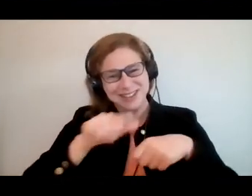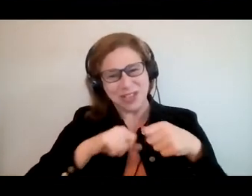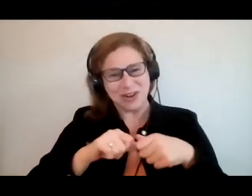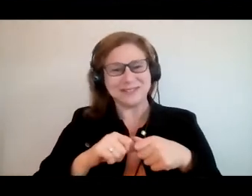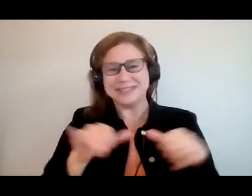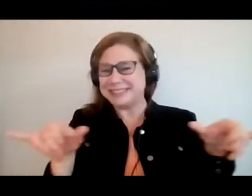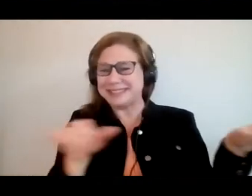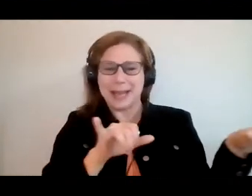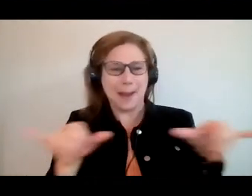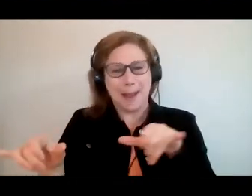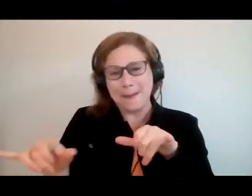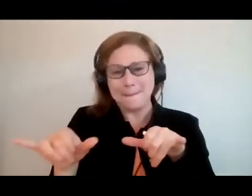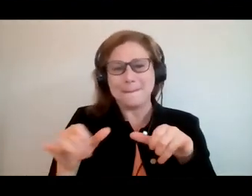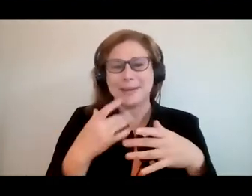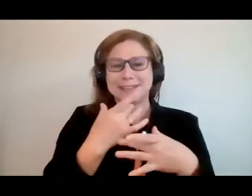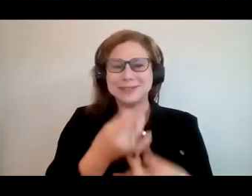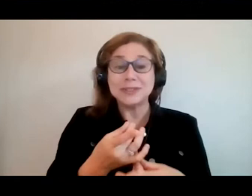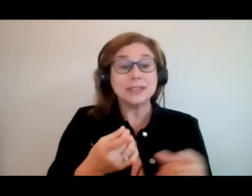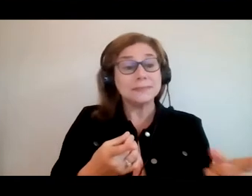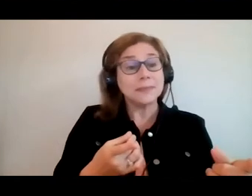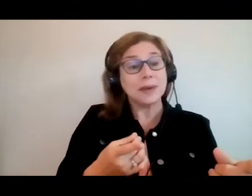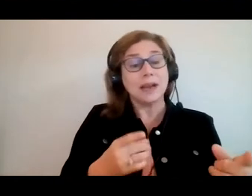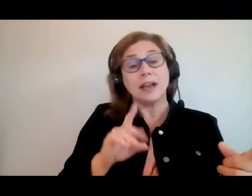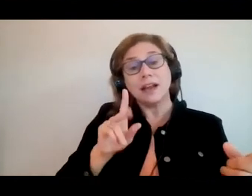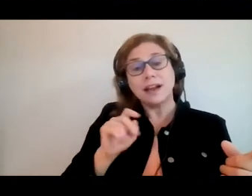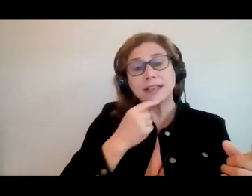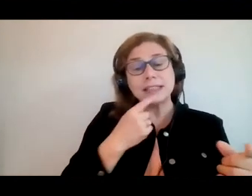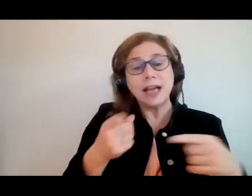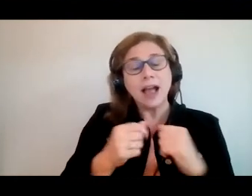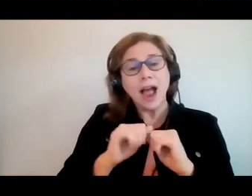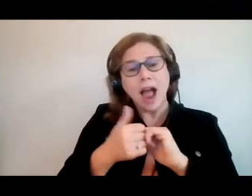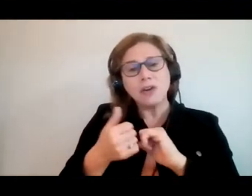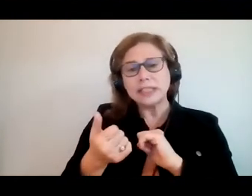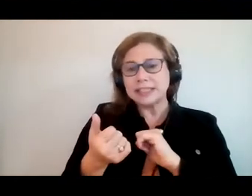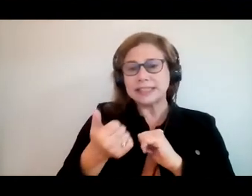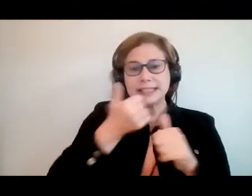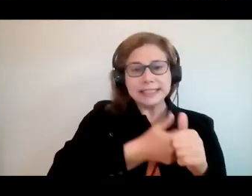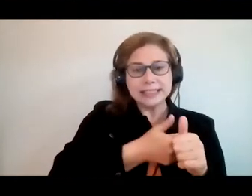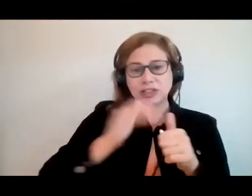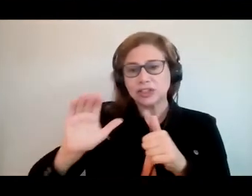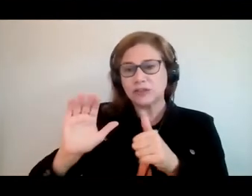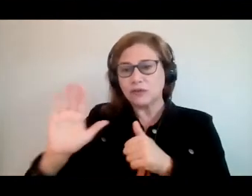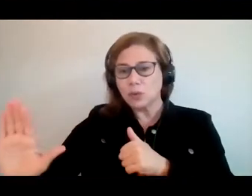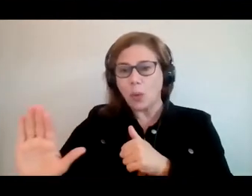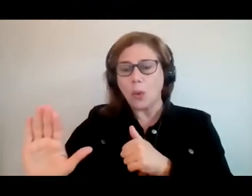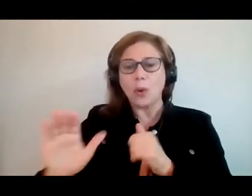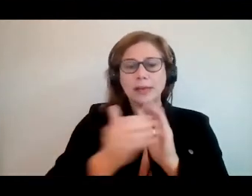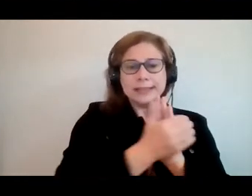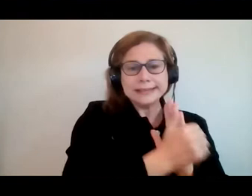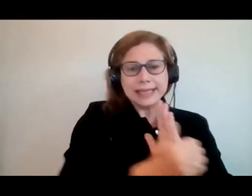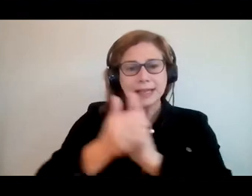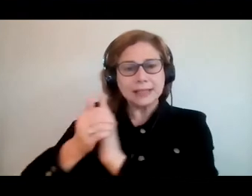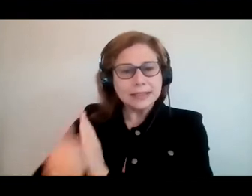I guess I would add on to that question and just say, how did each of your skill sets and experiences with, you